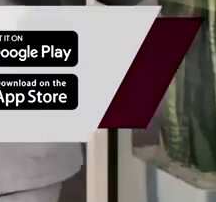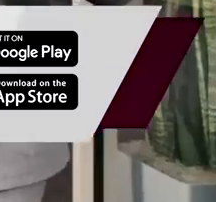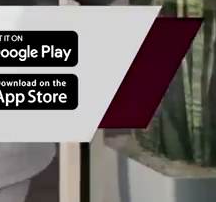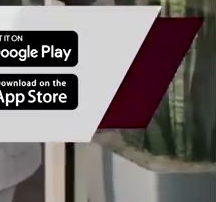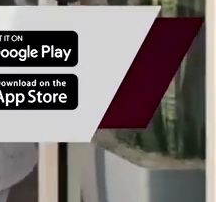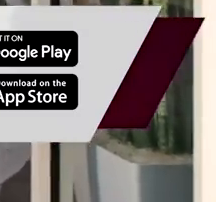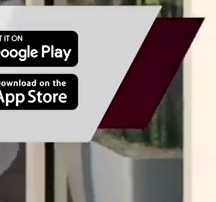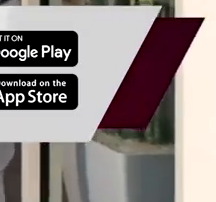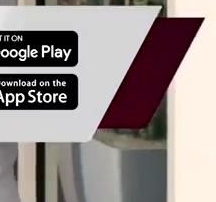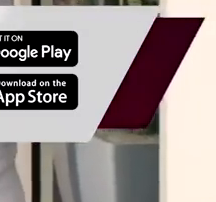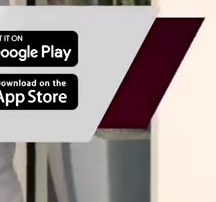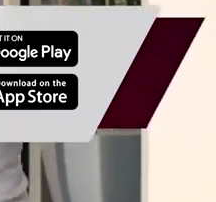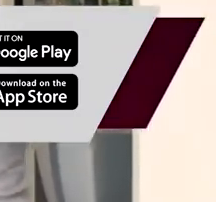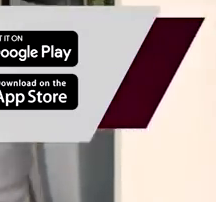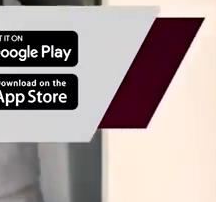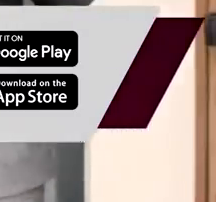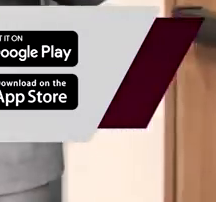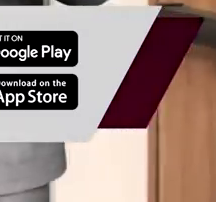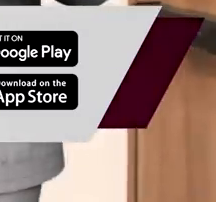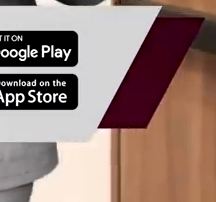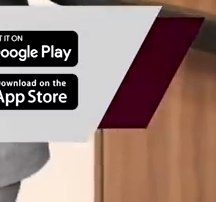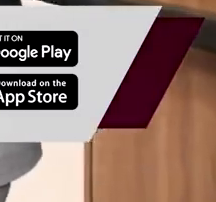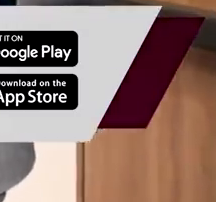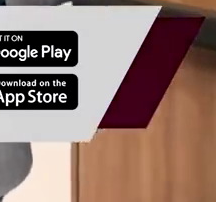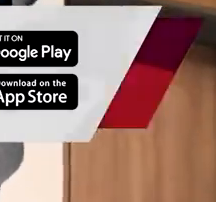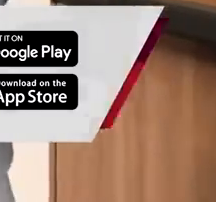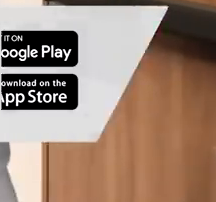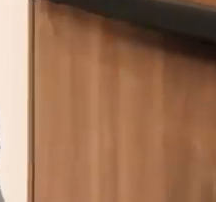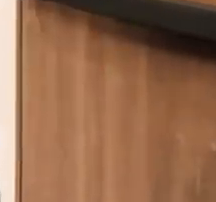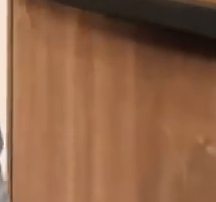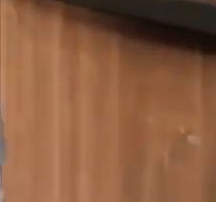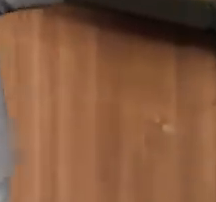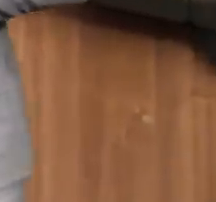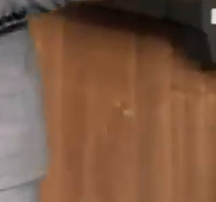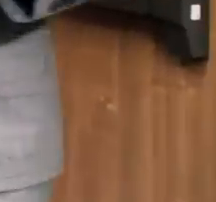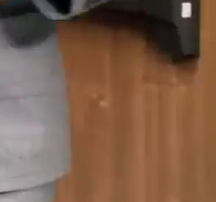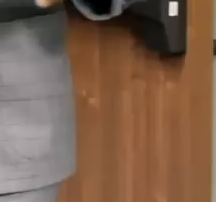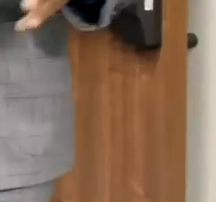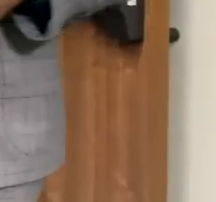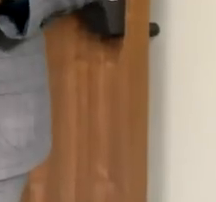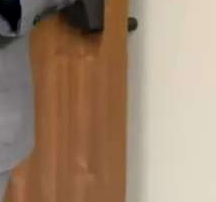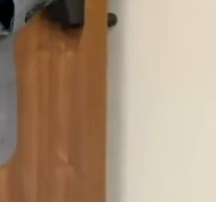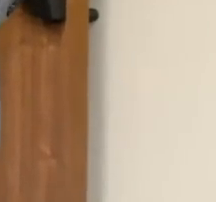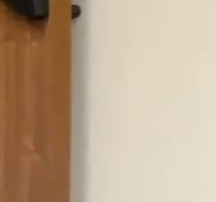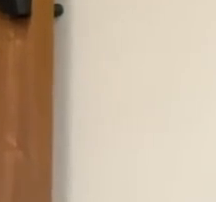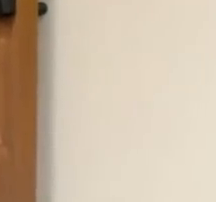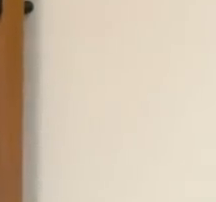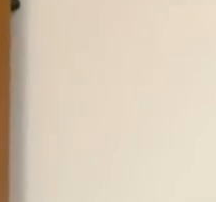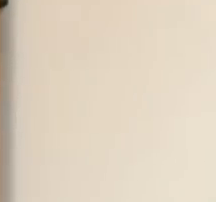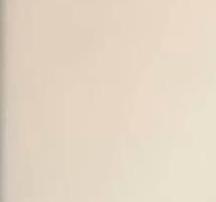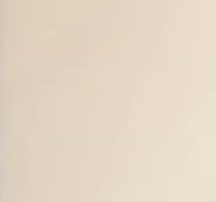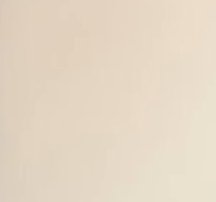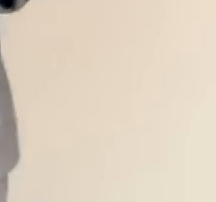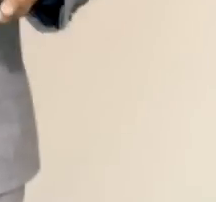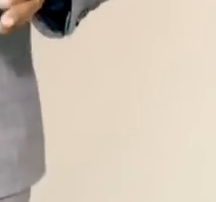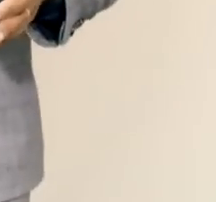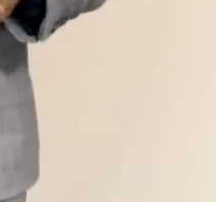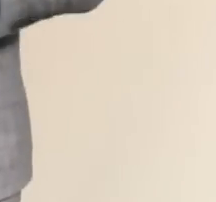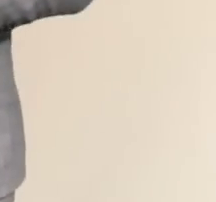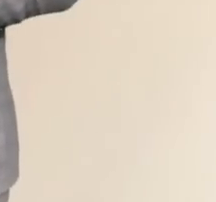Twitter. Or you can check out our app that you were supposed to download a couple weeks ago. I'm Philandria Wilson. And I'm Andre Khan Jr. And this has been